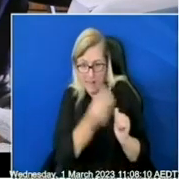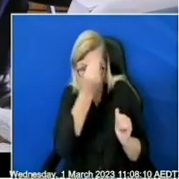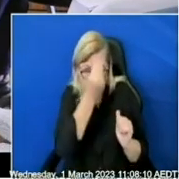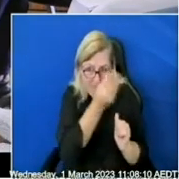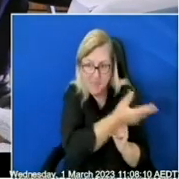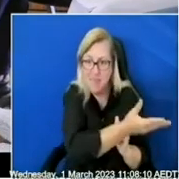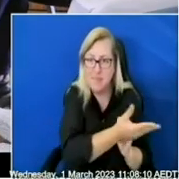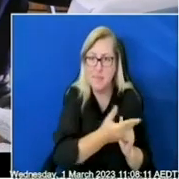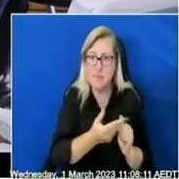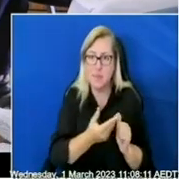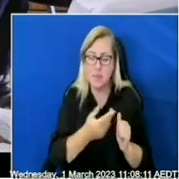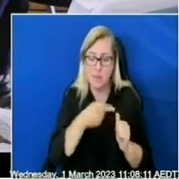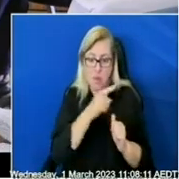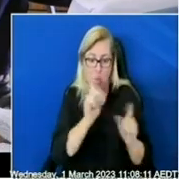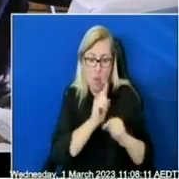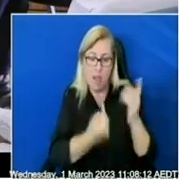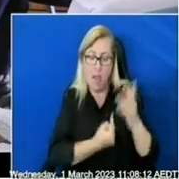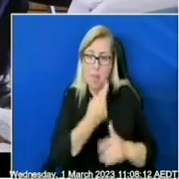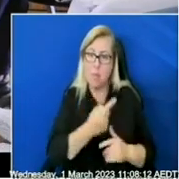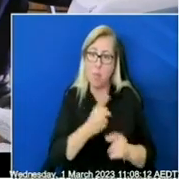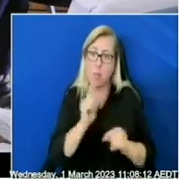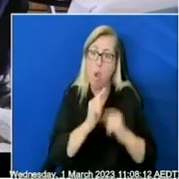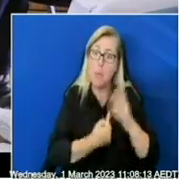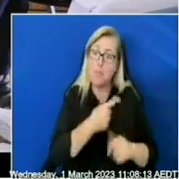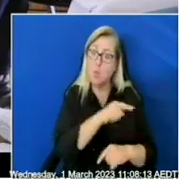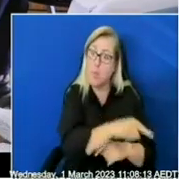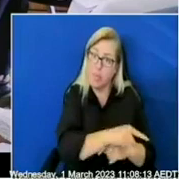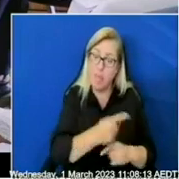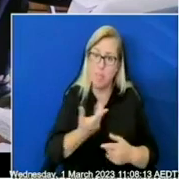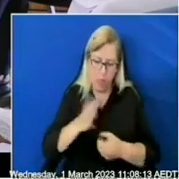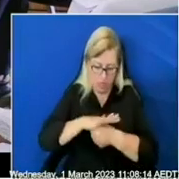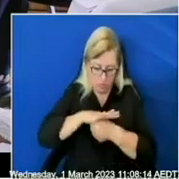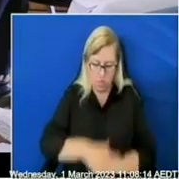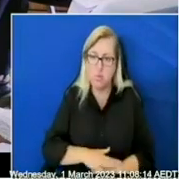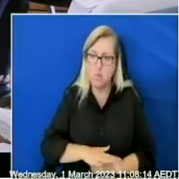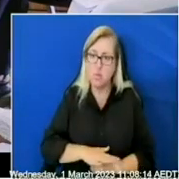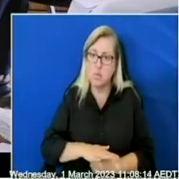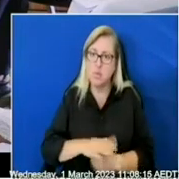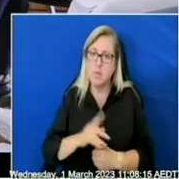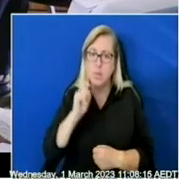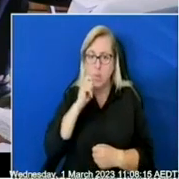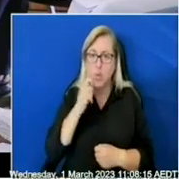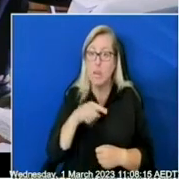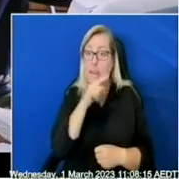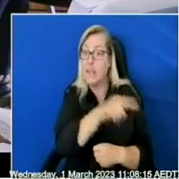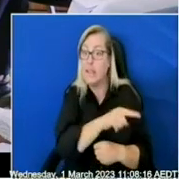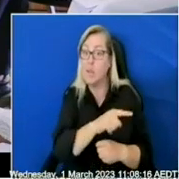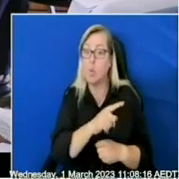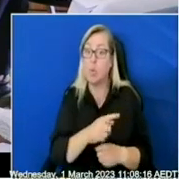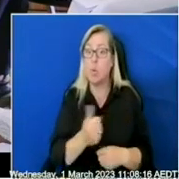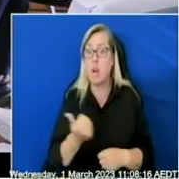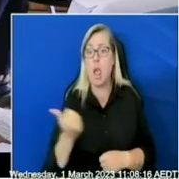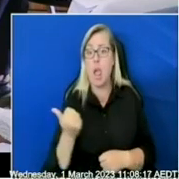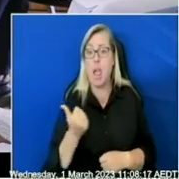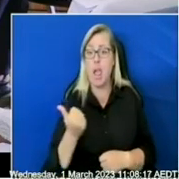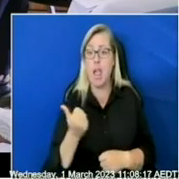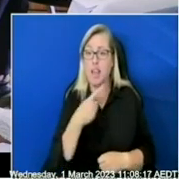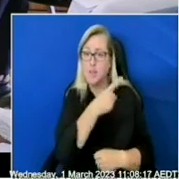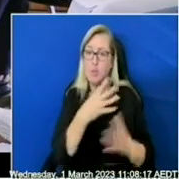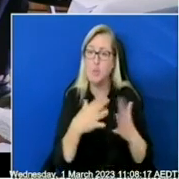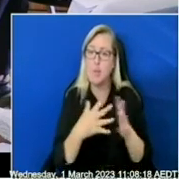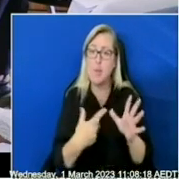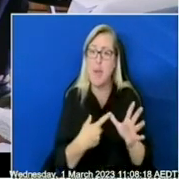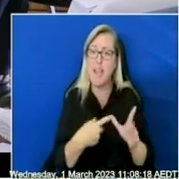So Uncle Ronnie would go wandering out. He used to hitchhike over to WA and hitchhike back and walk over